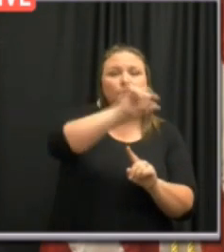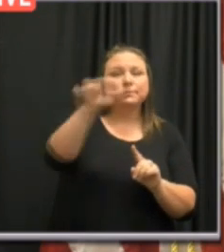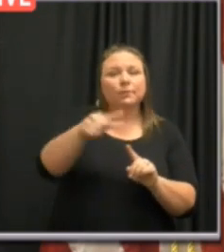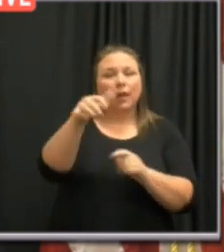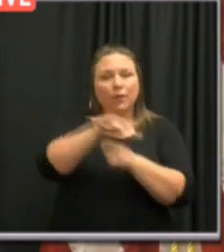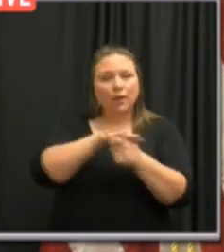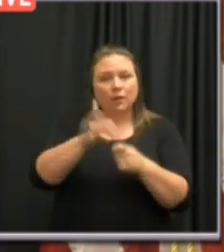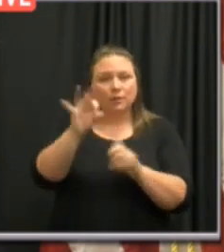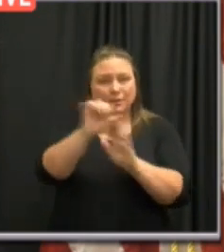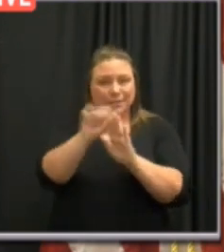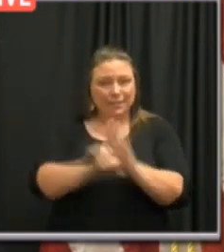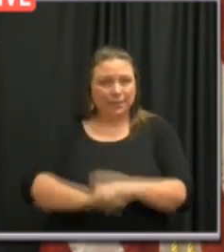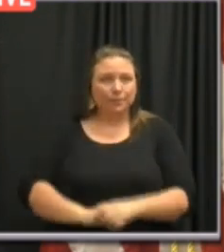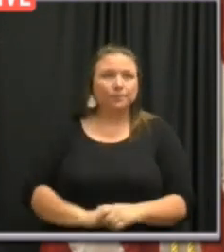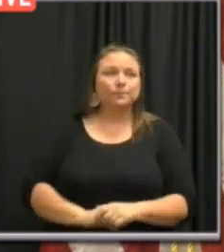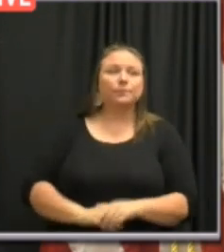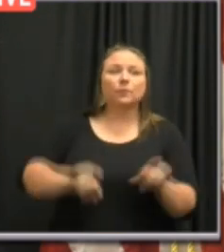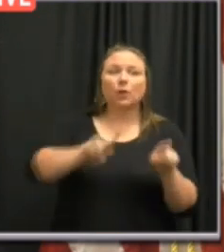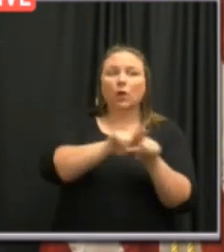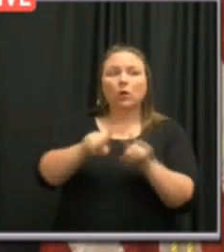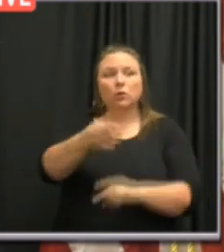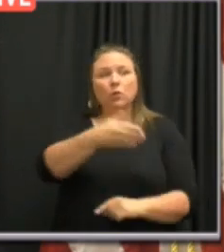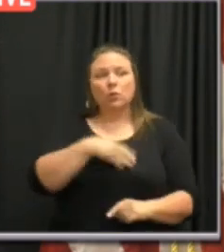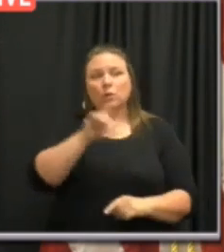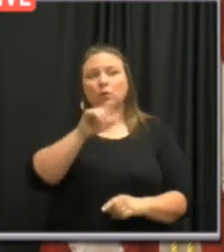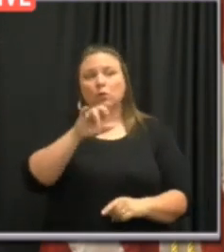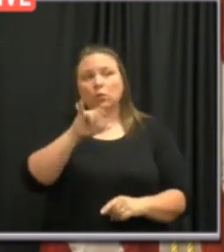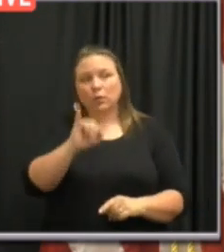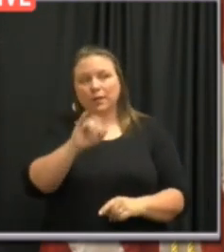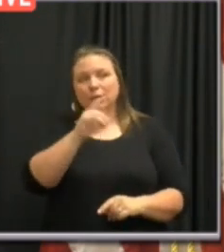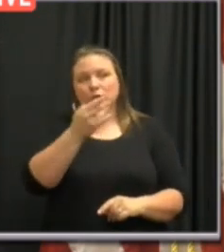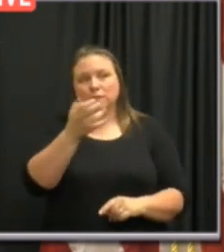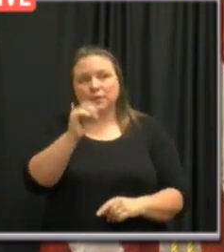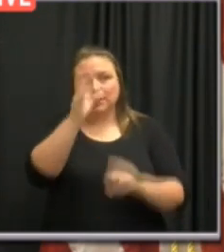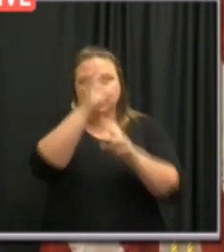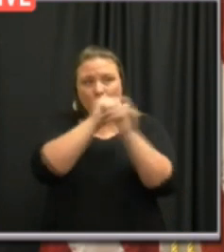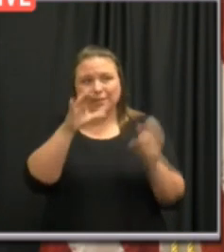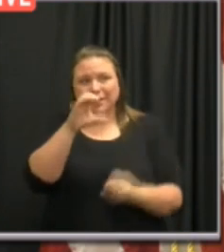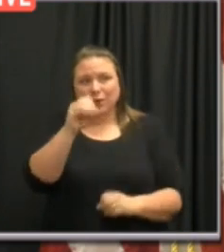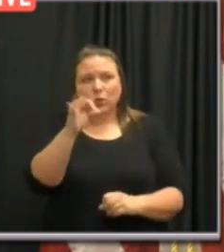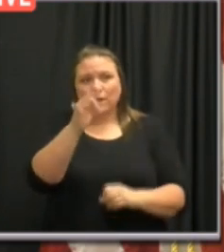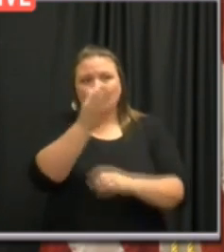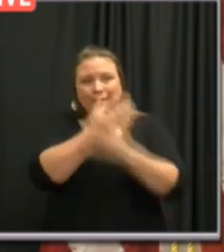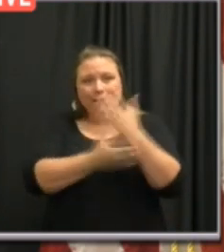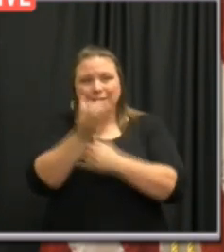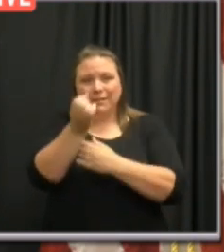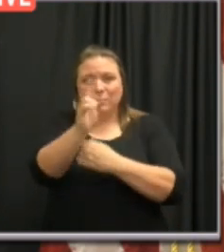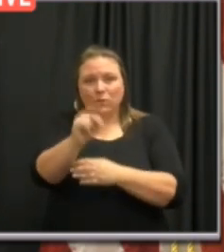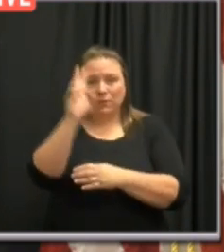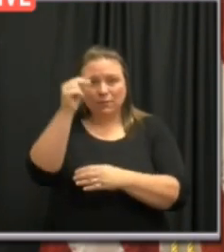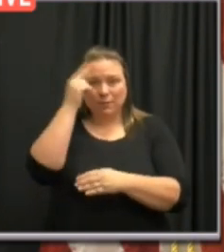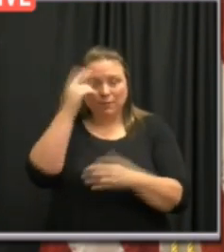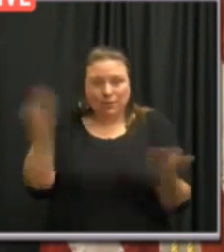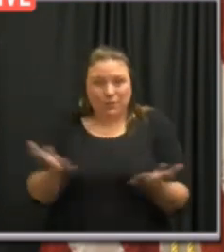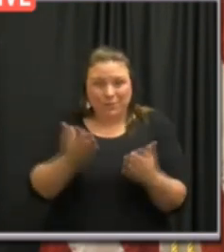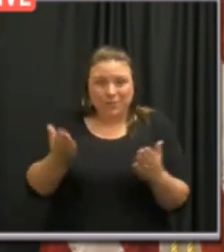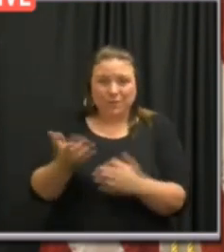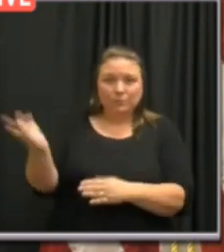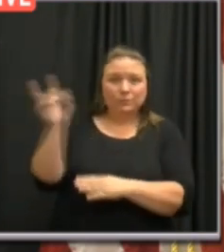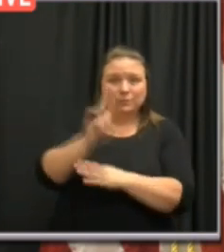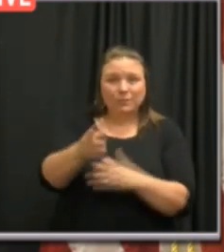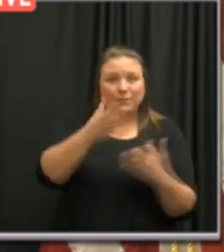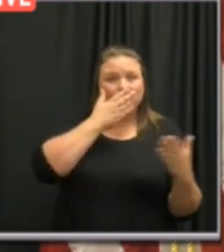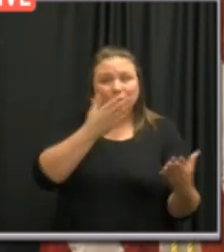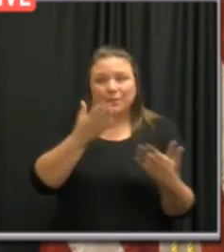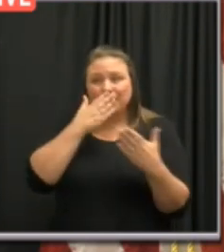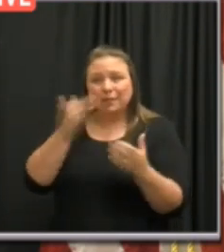state. I'd also like to welcome Laurie Shenton, President and CEO of Hands On Nashville, who is here with us to thank